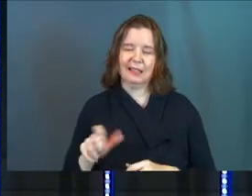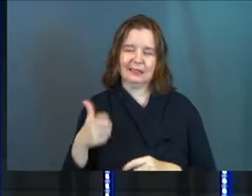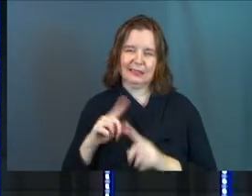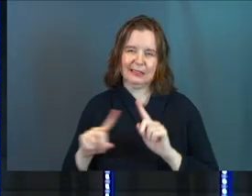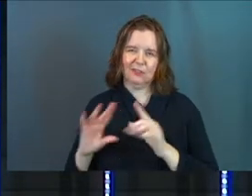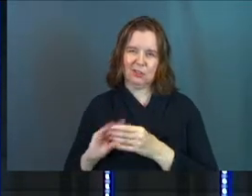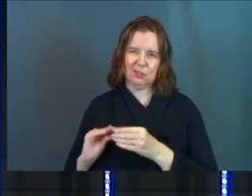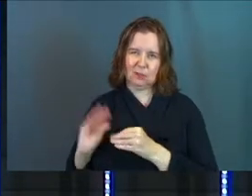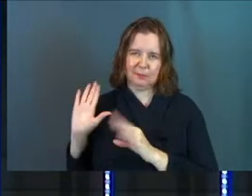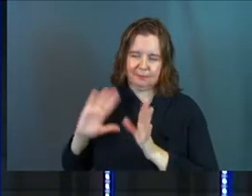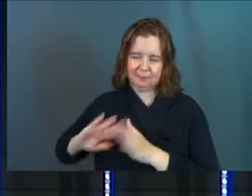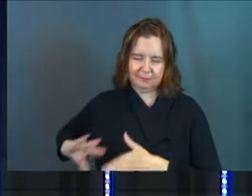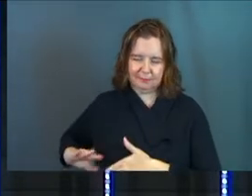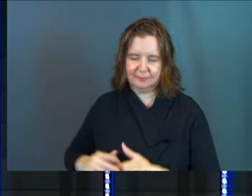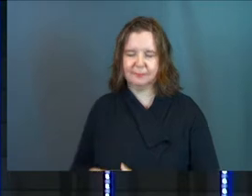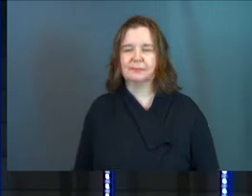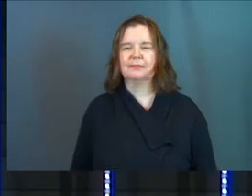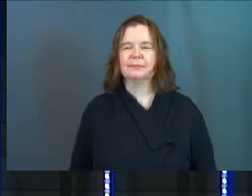That's a different sermon, though.